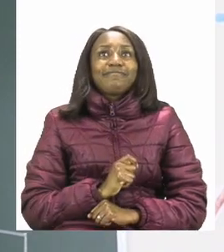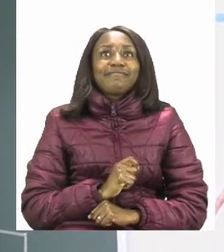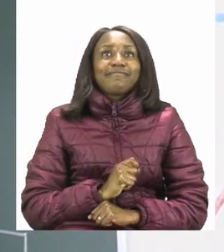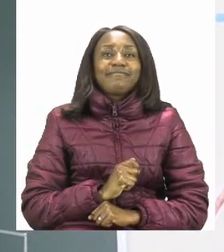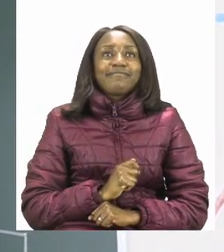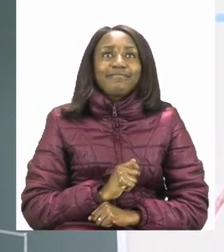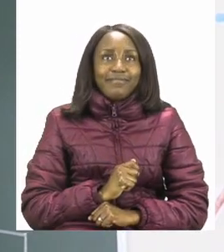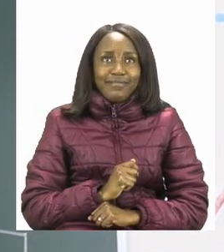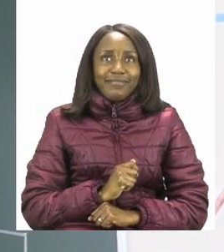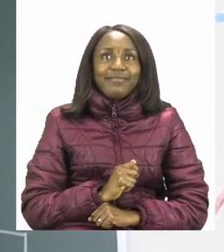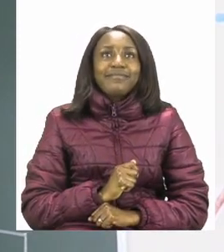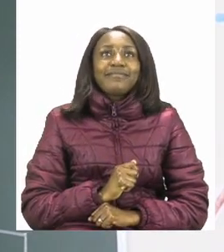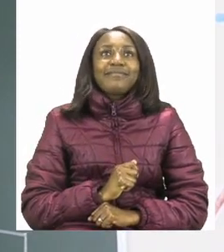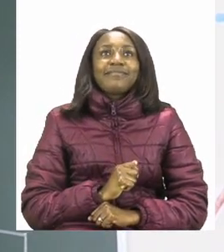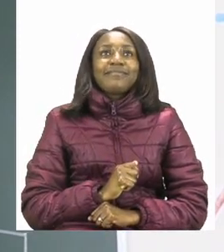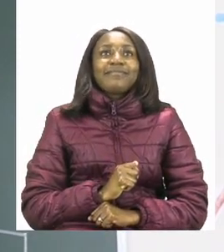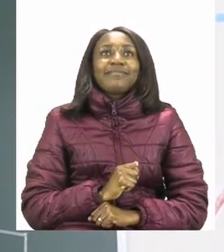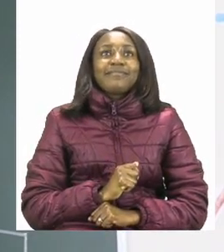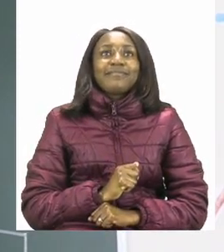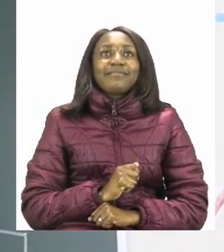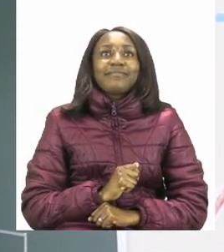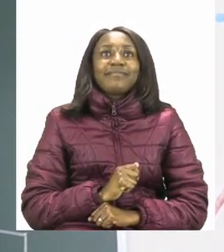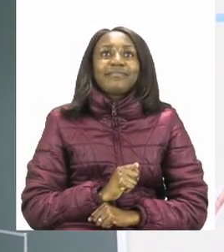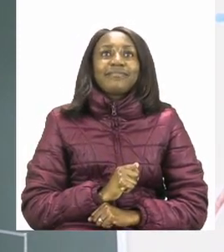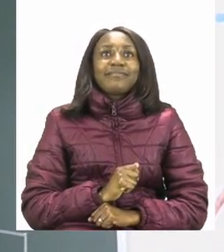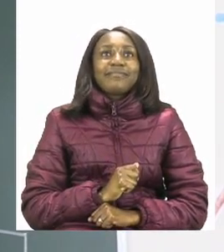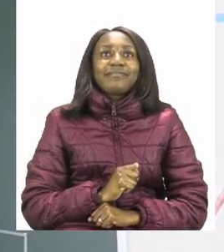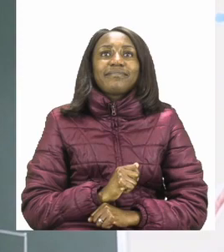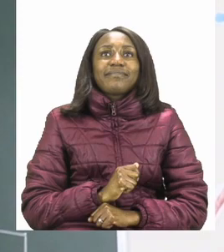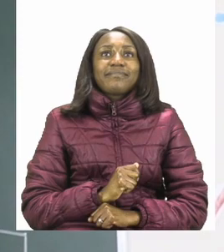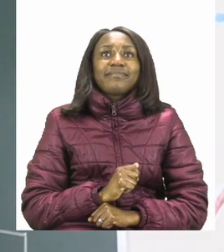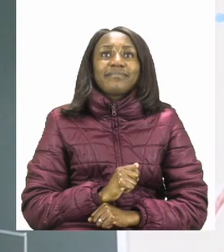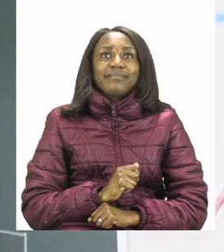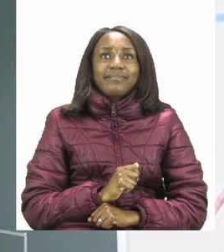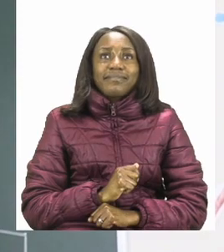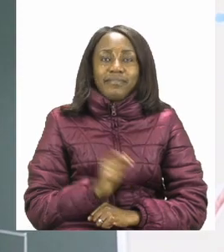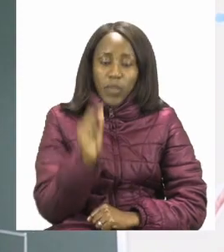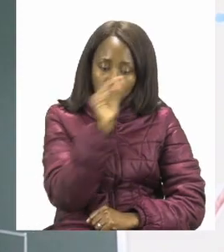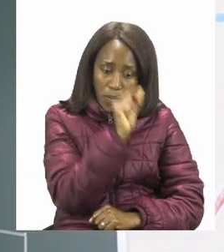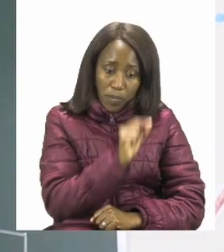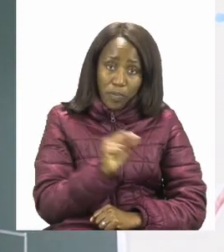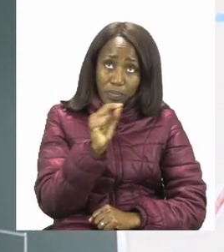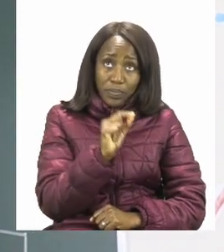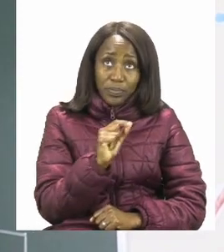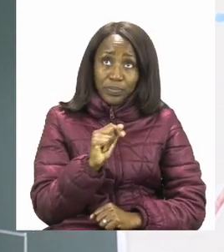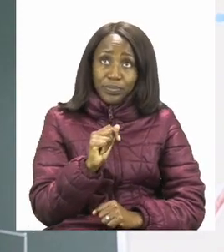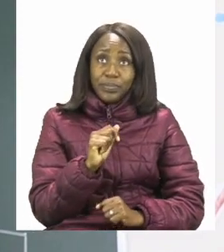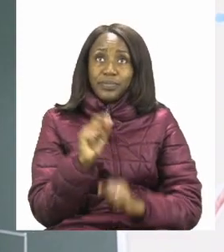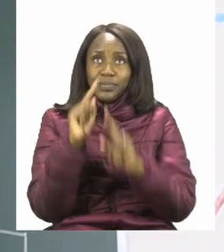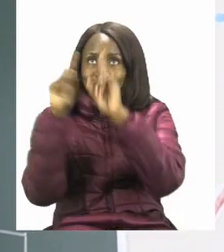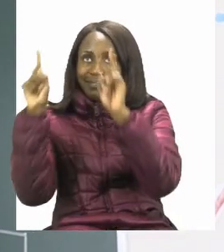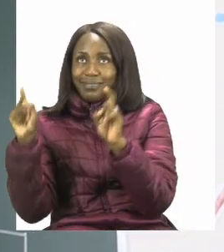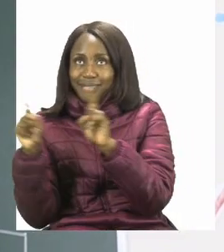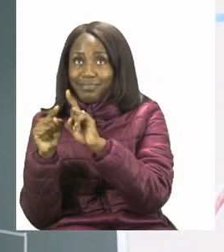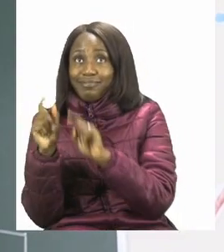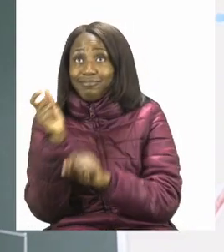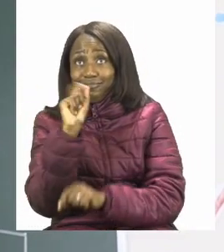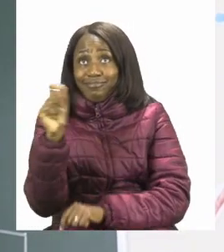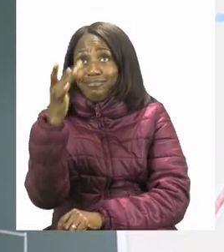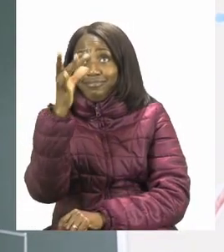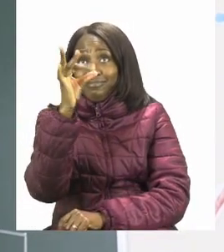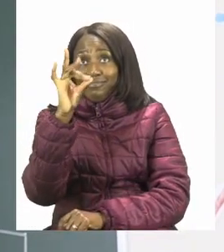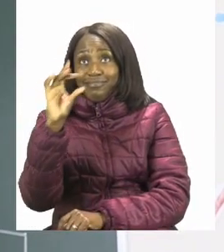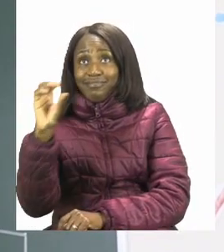72 is smaller than 80. So we first circle our answer and